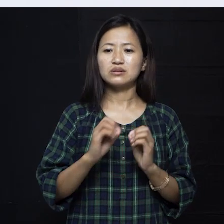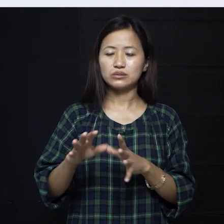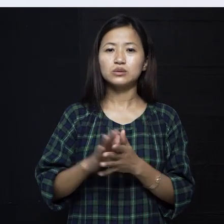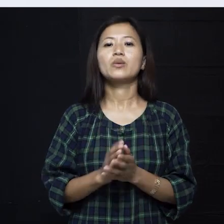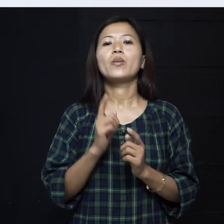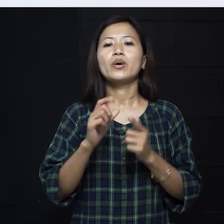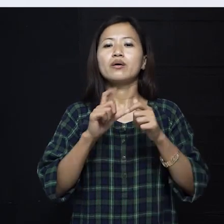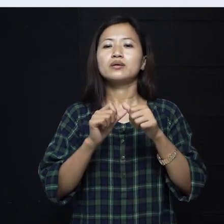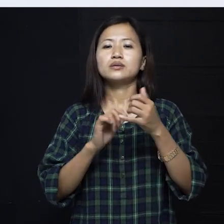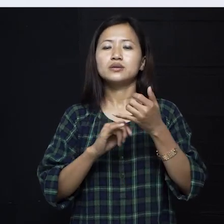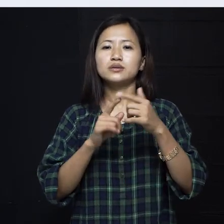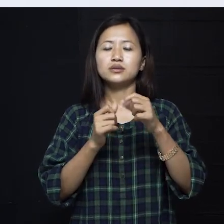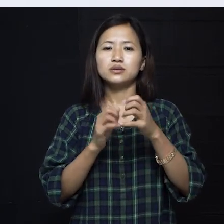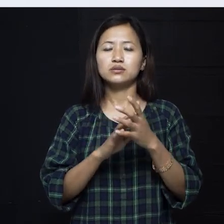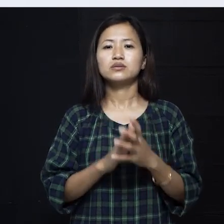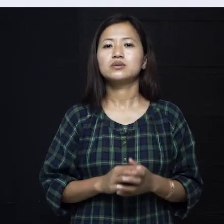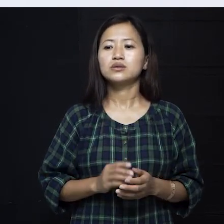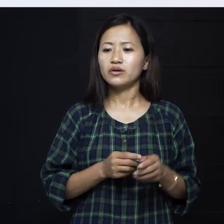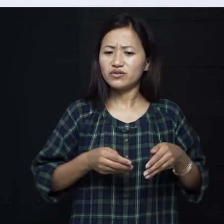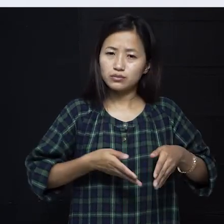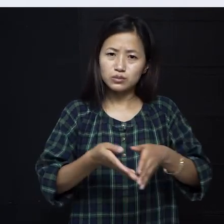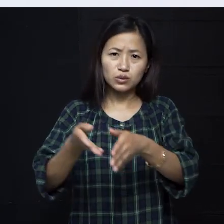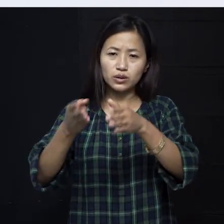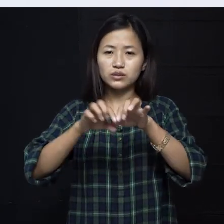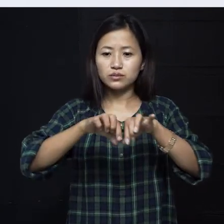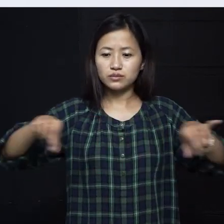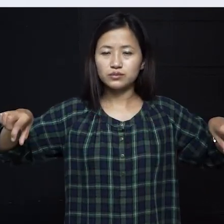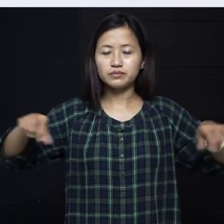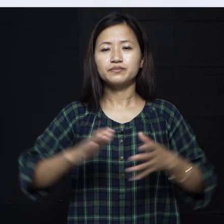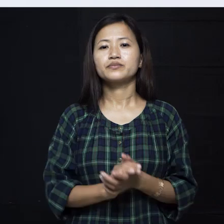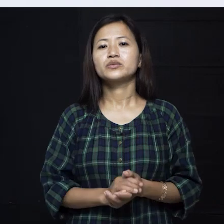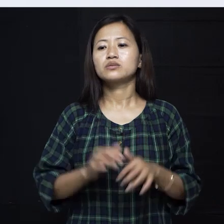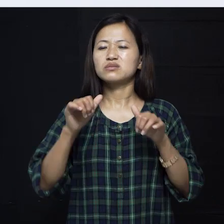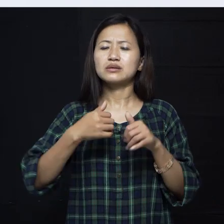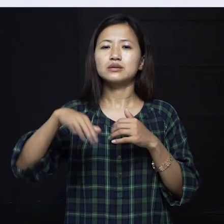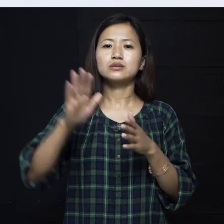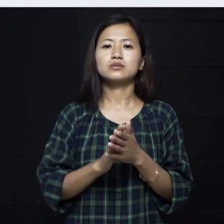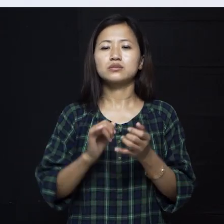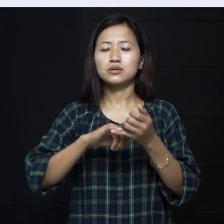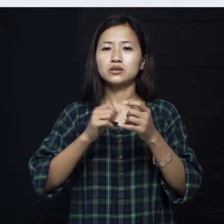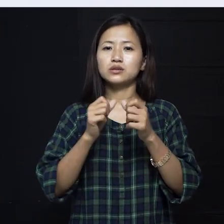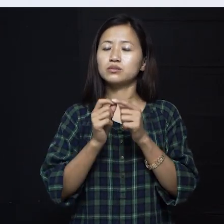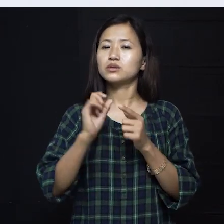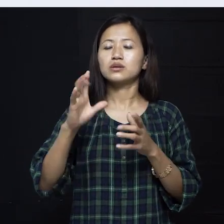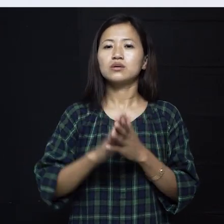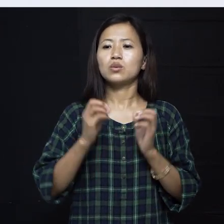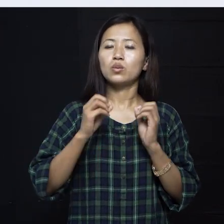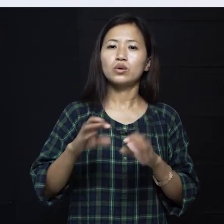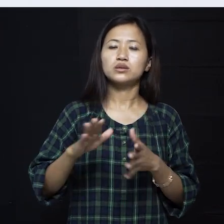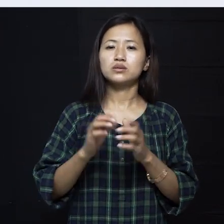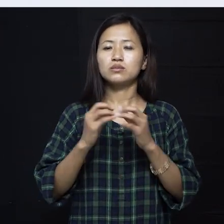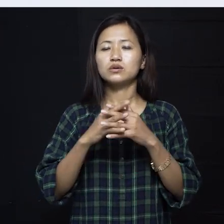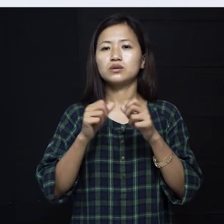waste because everything is running through the pipe, isn't it? So if there is no leakage, then nothing is going to be spilled or waste. So that